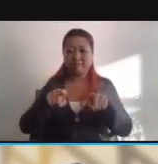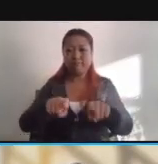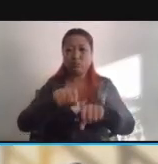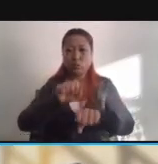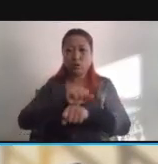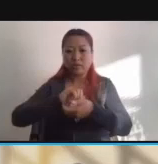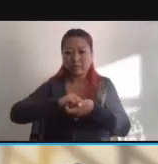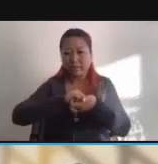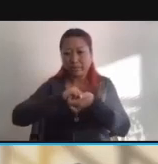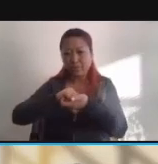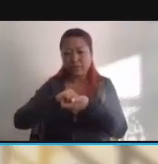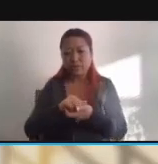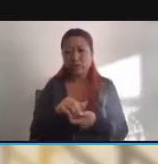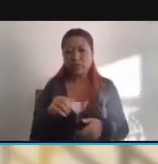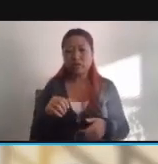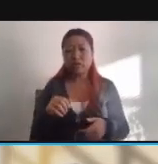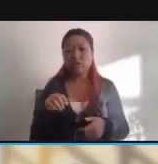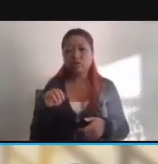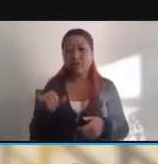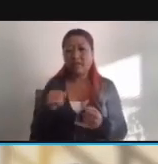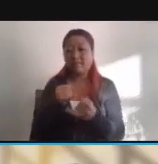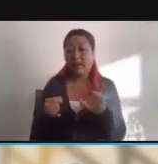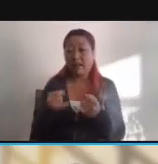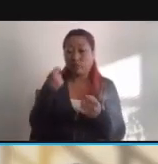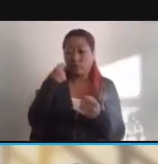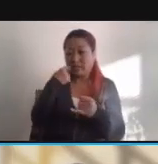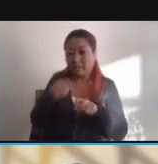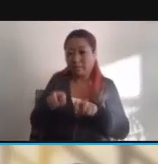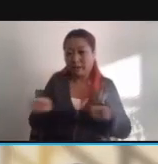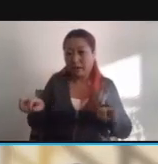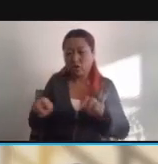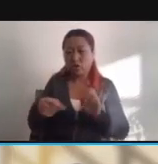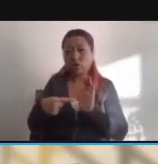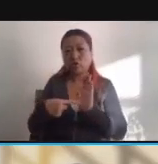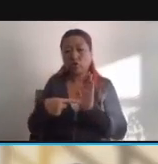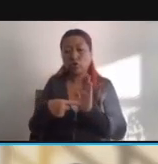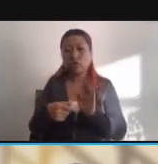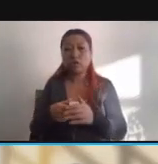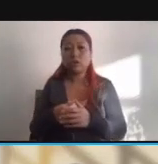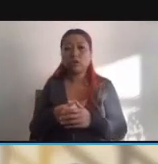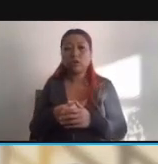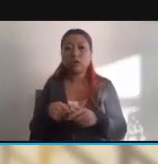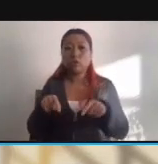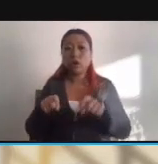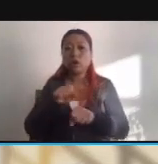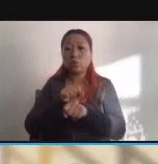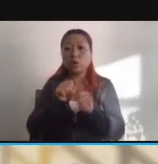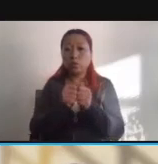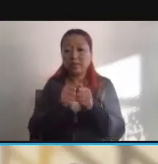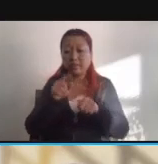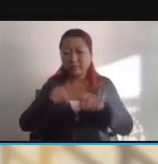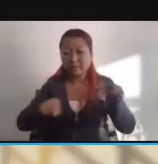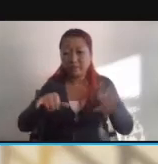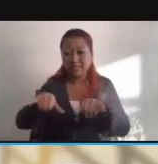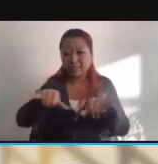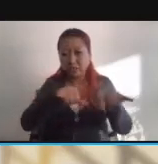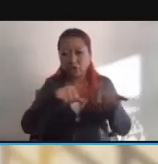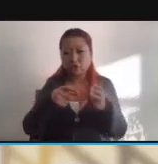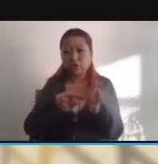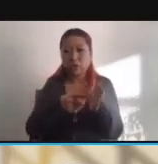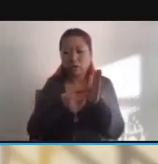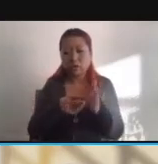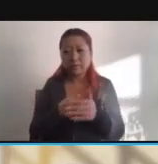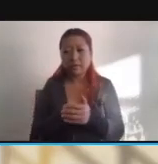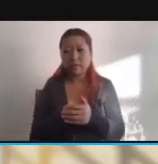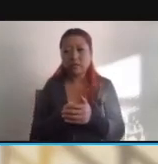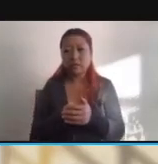think that's really where this last panel shows that as you work with the standards and requirements, as you work with